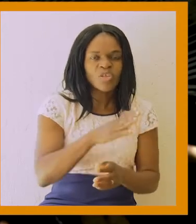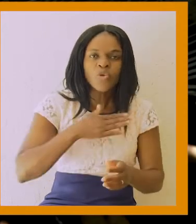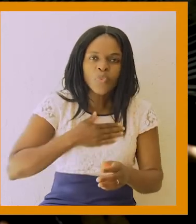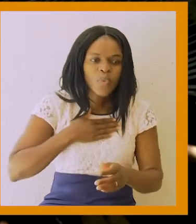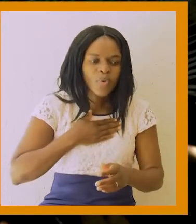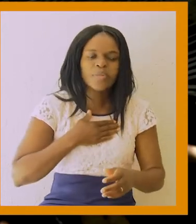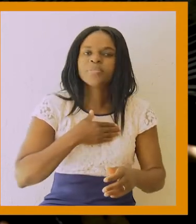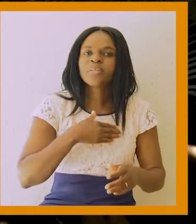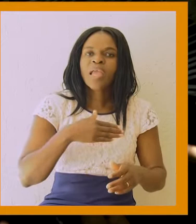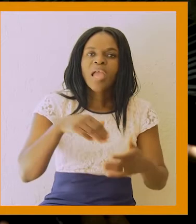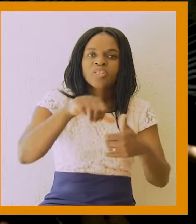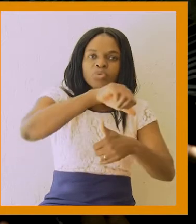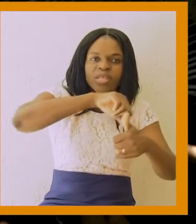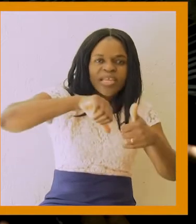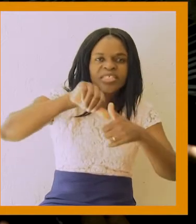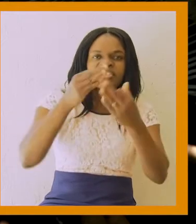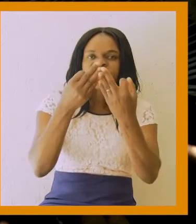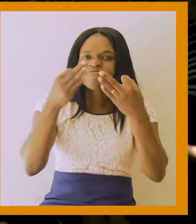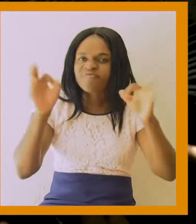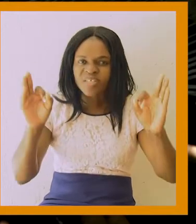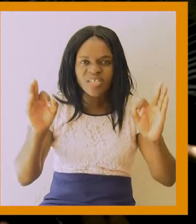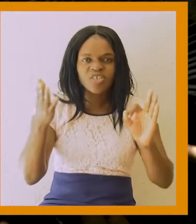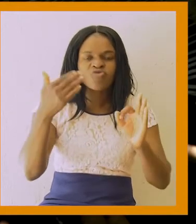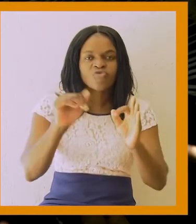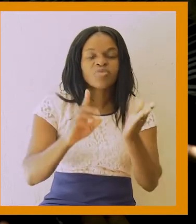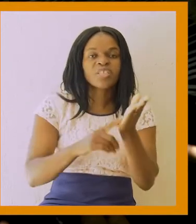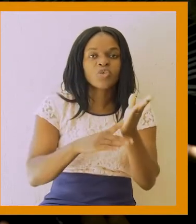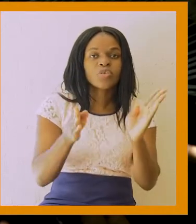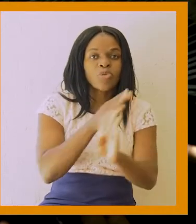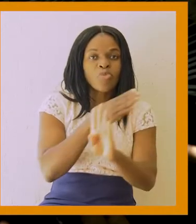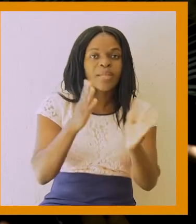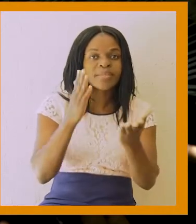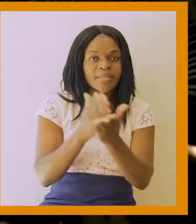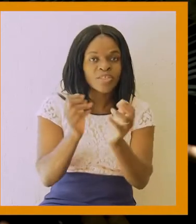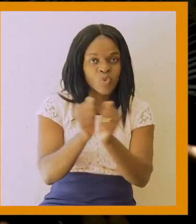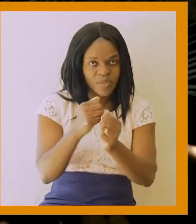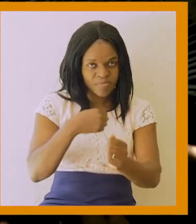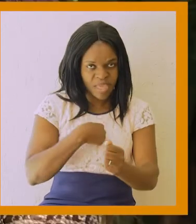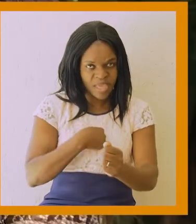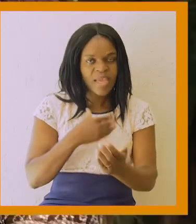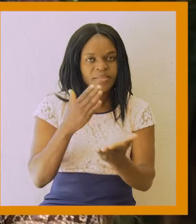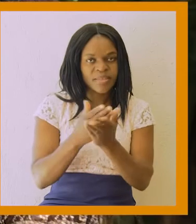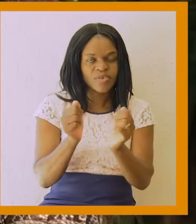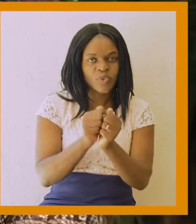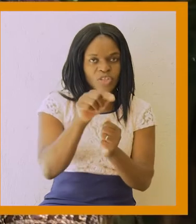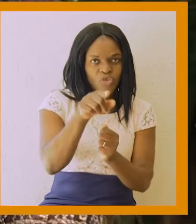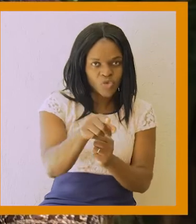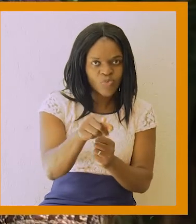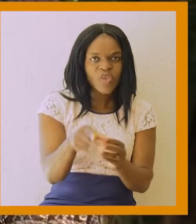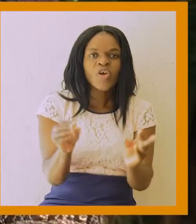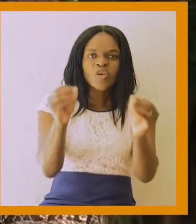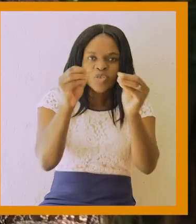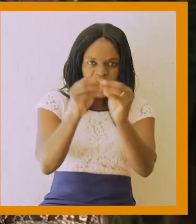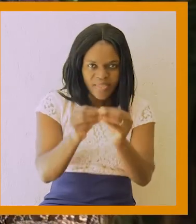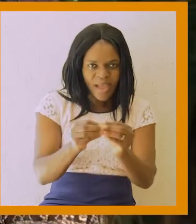free from all forms of sexual abuse. It starts with me. It starts with you. As a community,